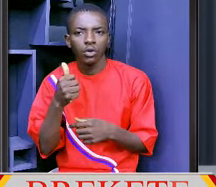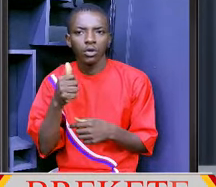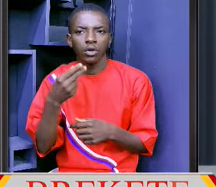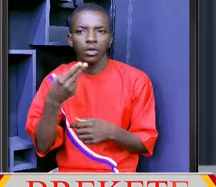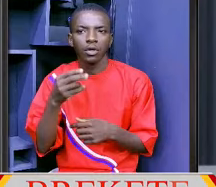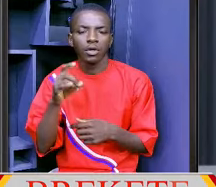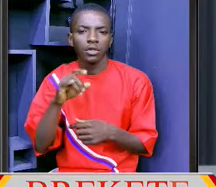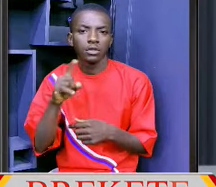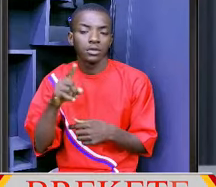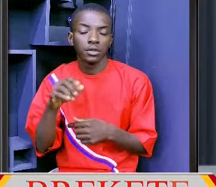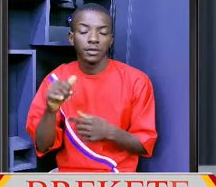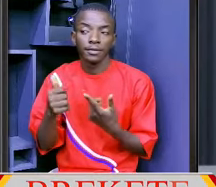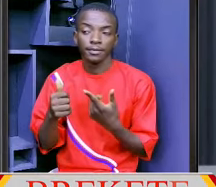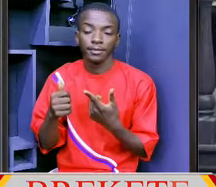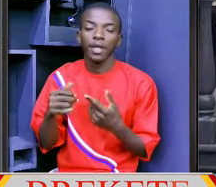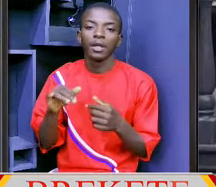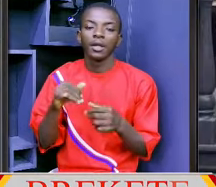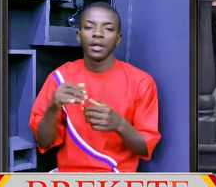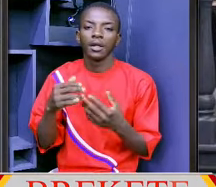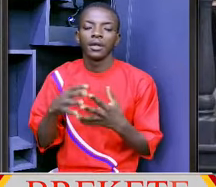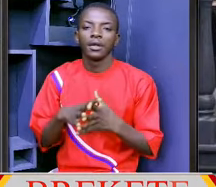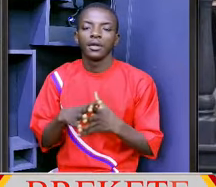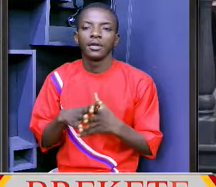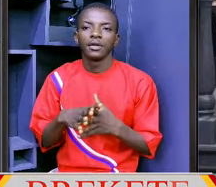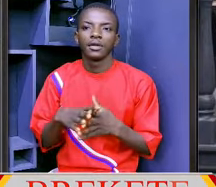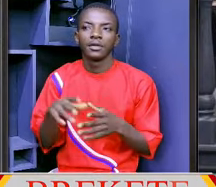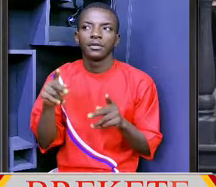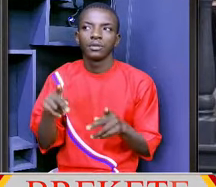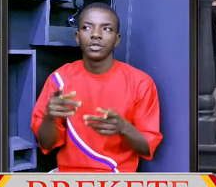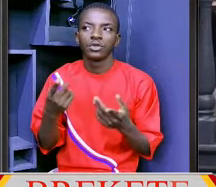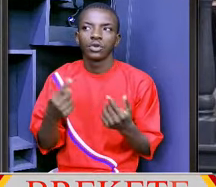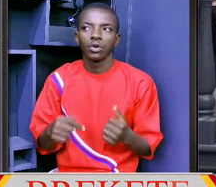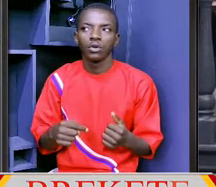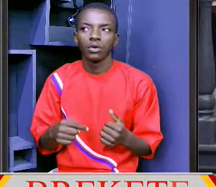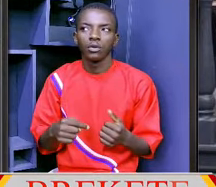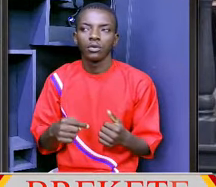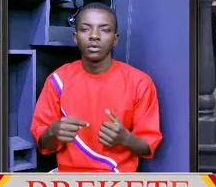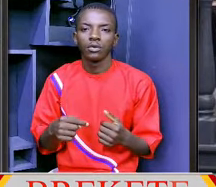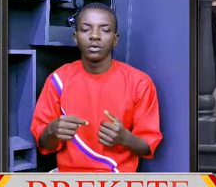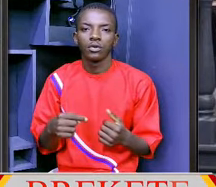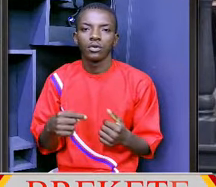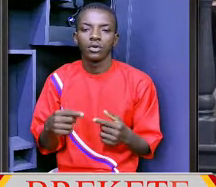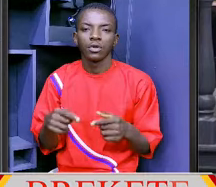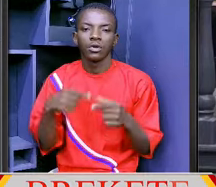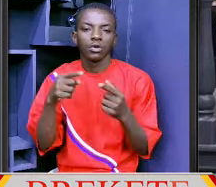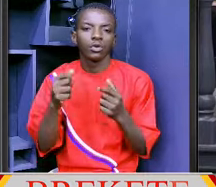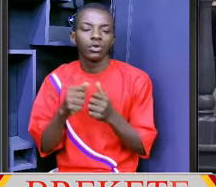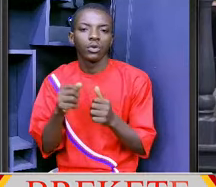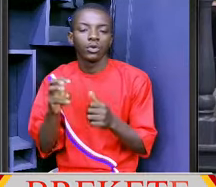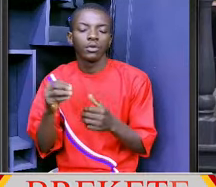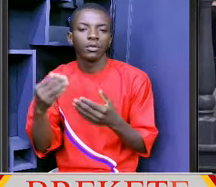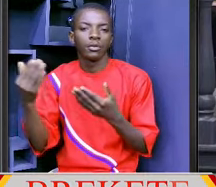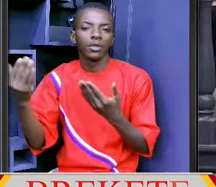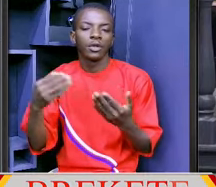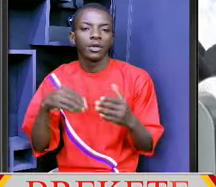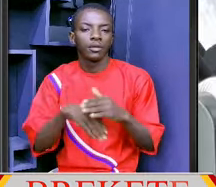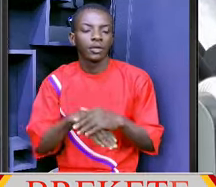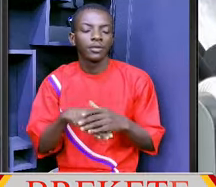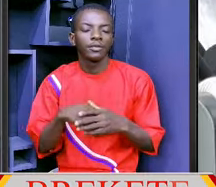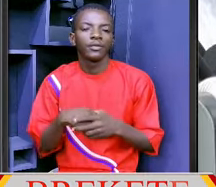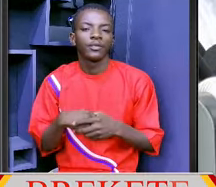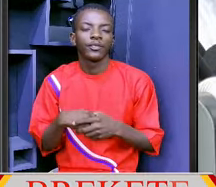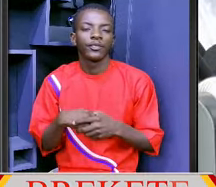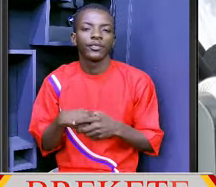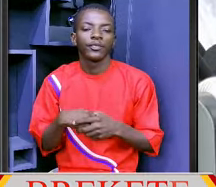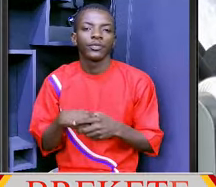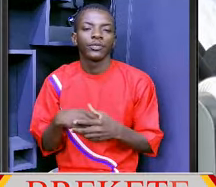Adizat dey around? Okay, Adizat, this person go come. You go attend to her and bring him in. Okay, sir.